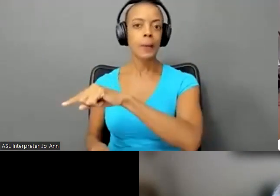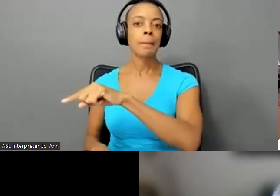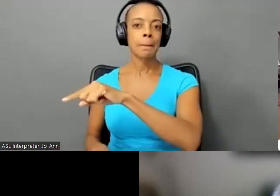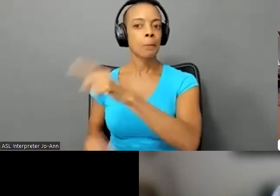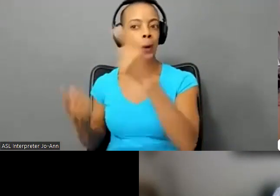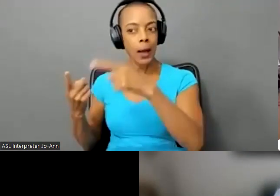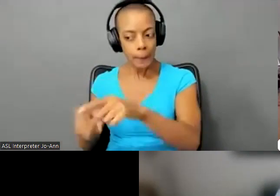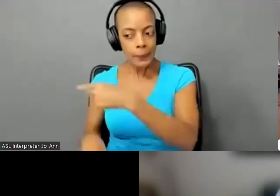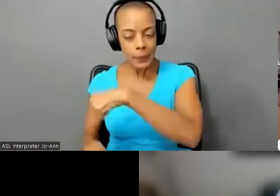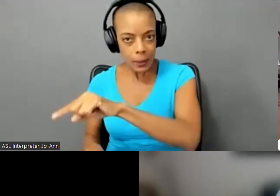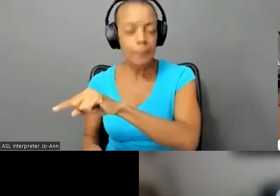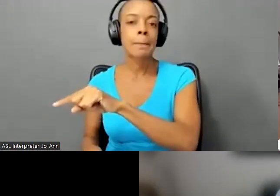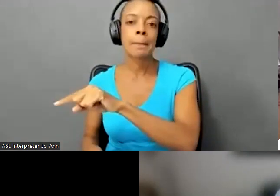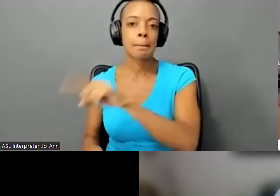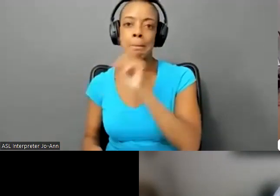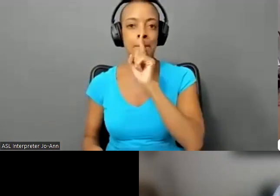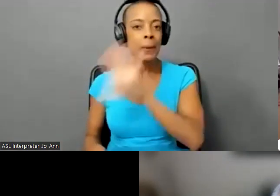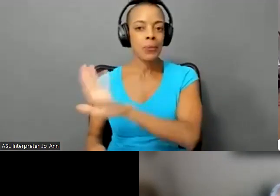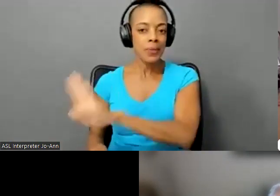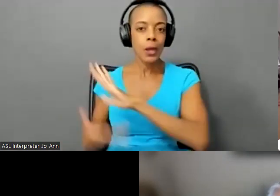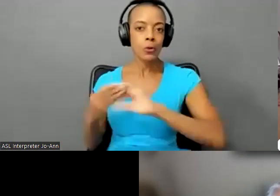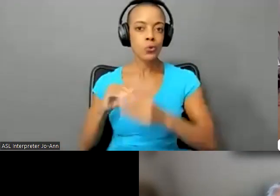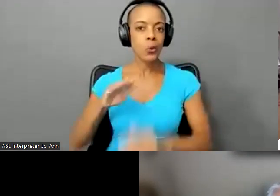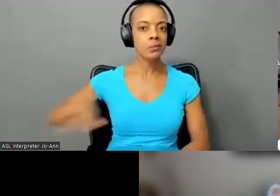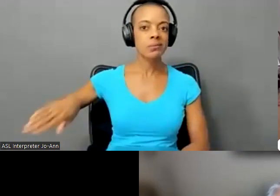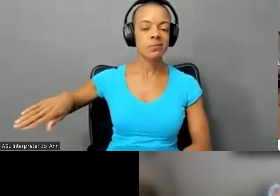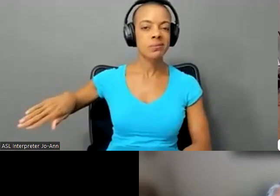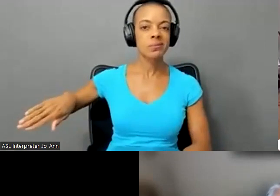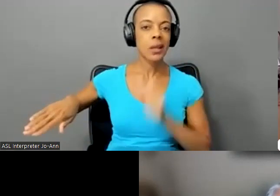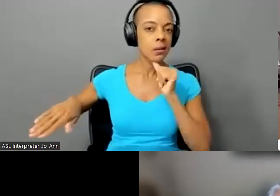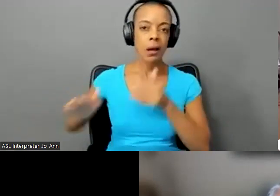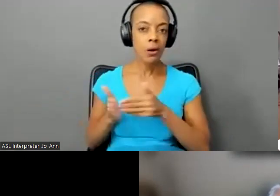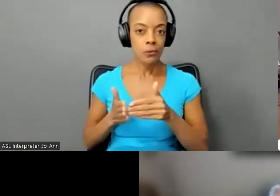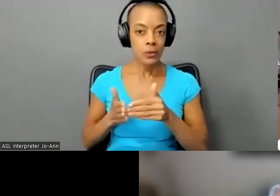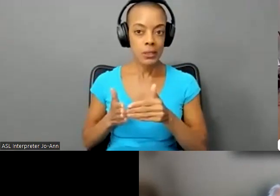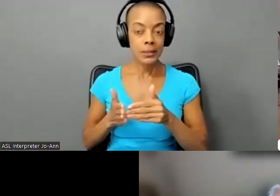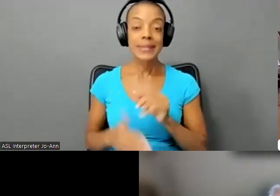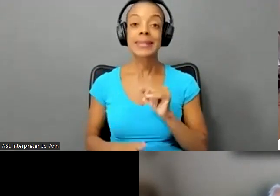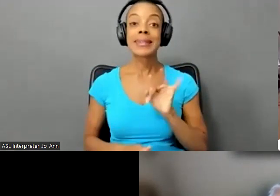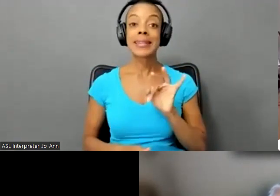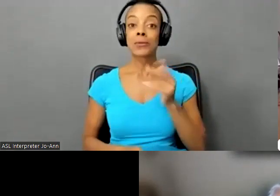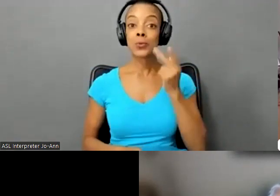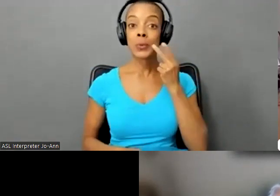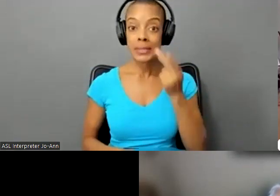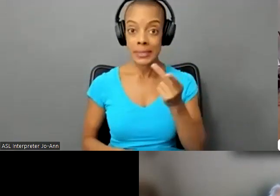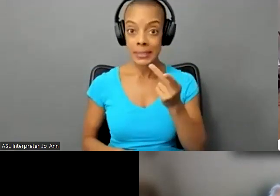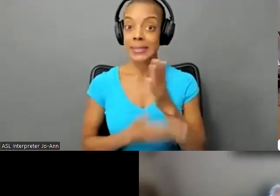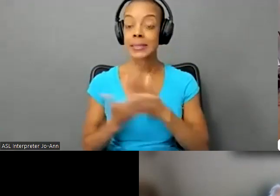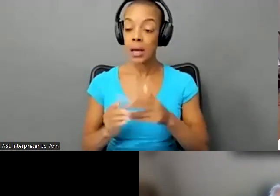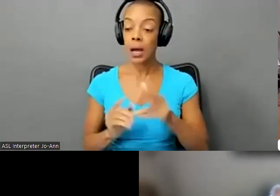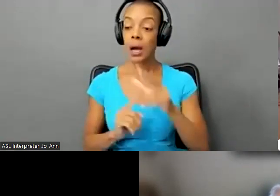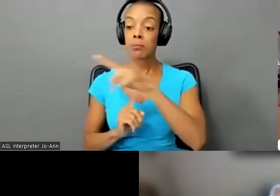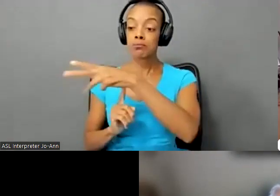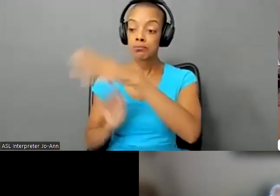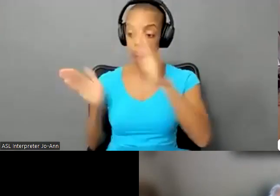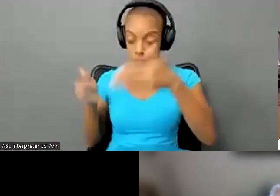that are gender-based in violence. And when you do see some of the coverage, it's often